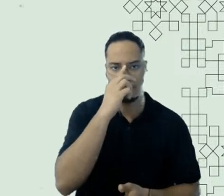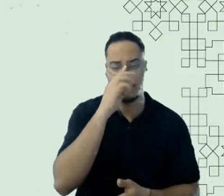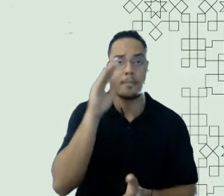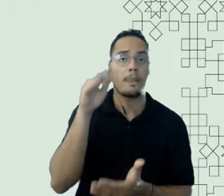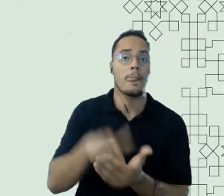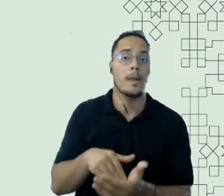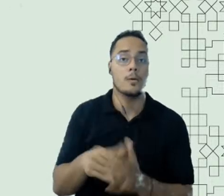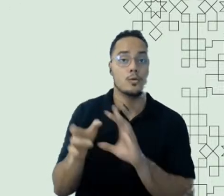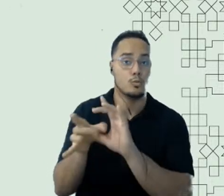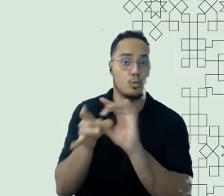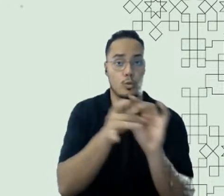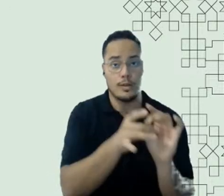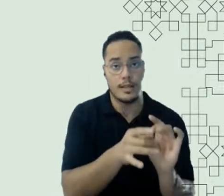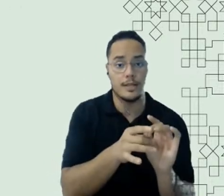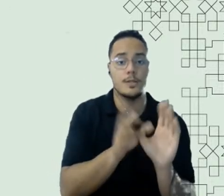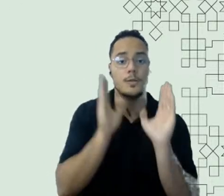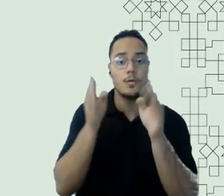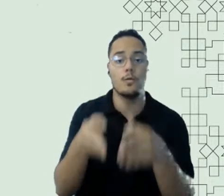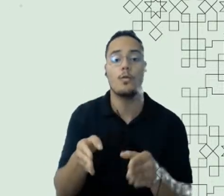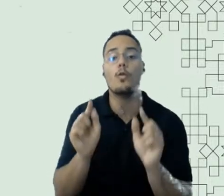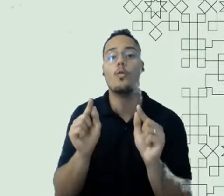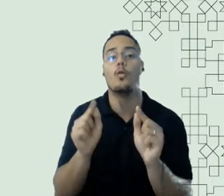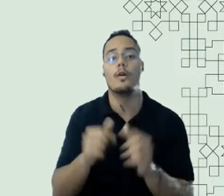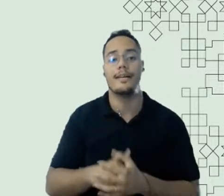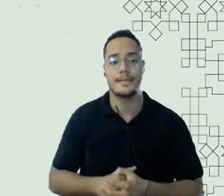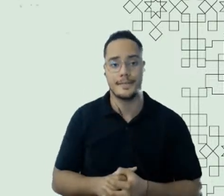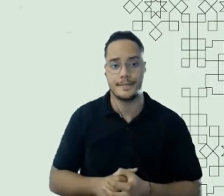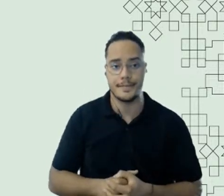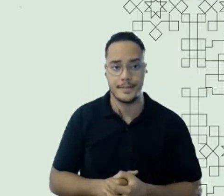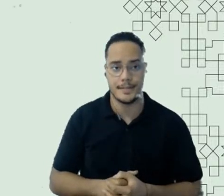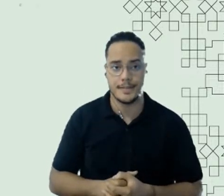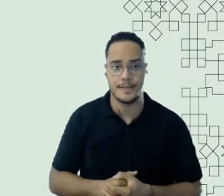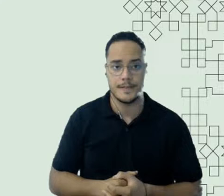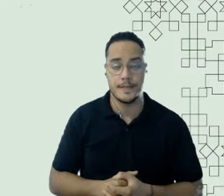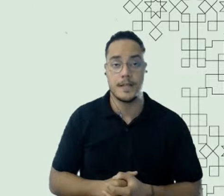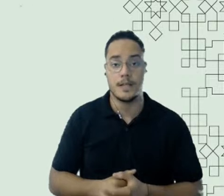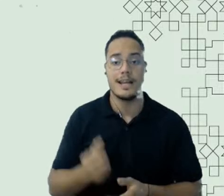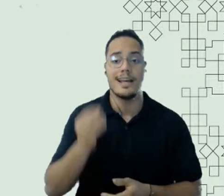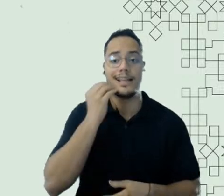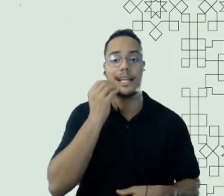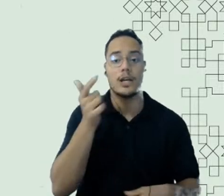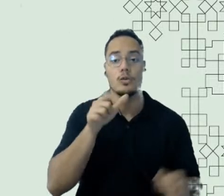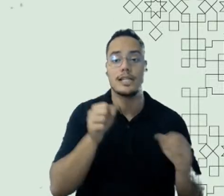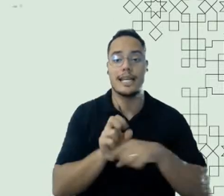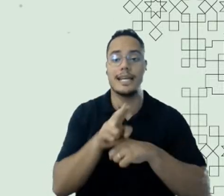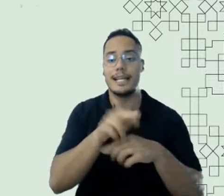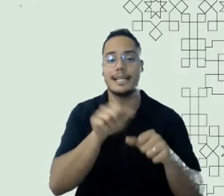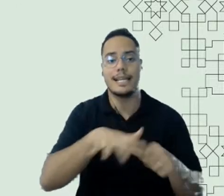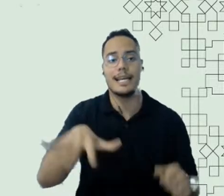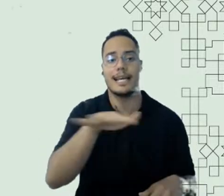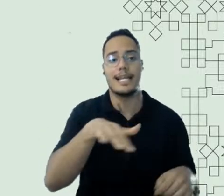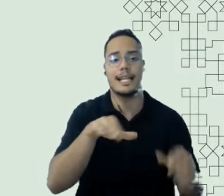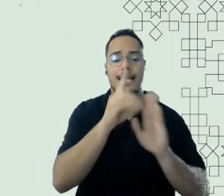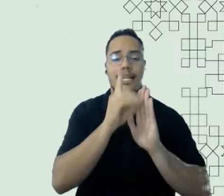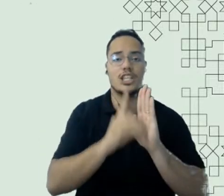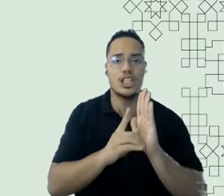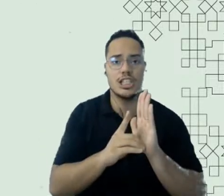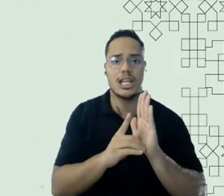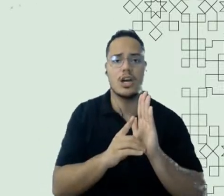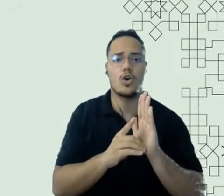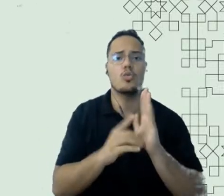and functioning digital market. So here you have 3 parts, and each of them is addressing some